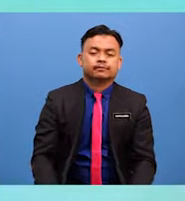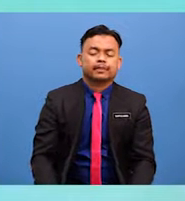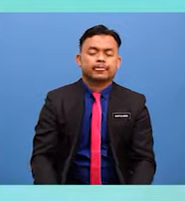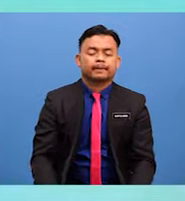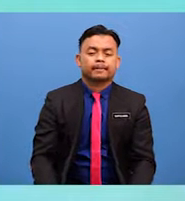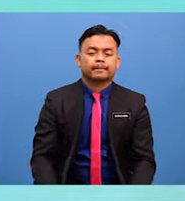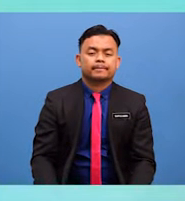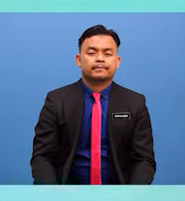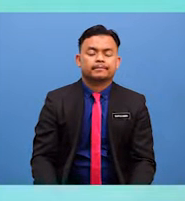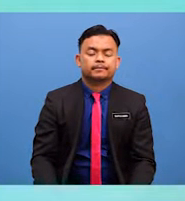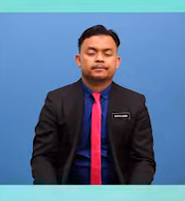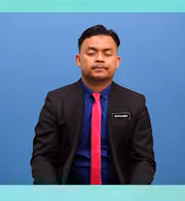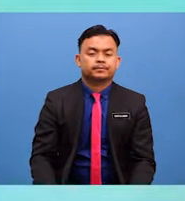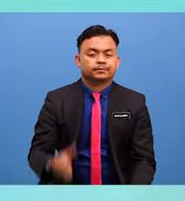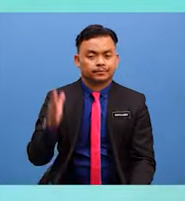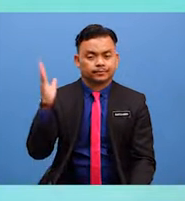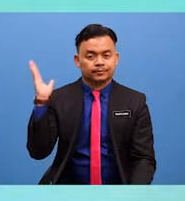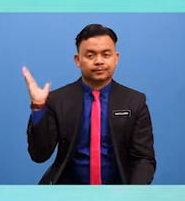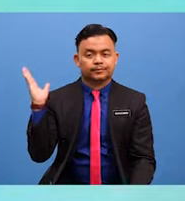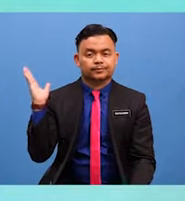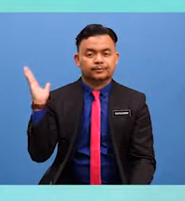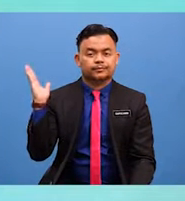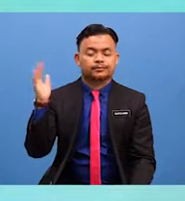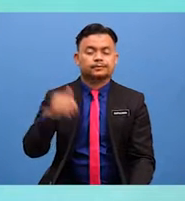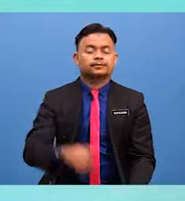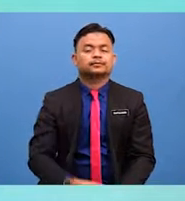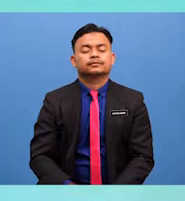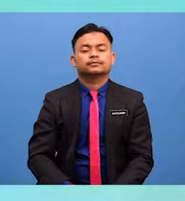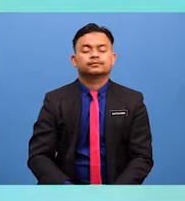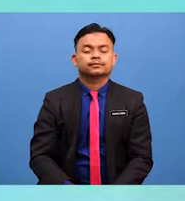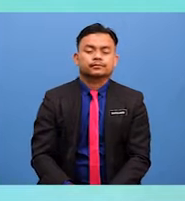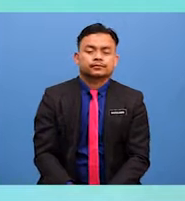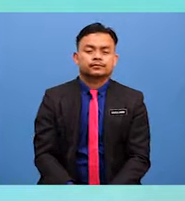Hi, I hope you're doing well in your hometown, Charate.